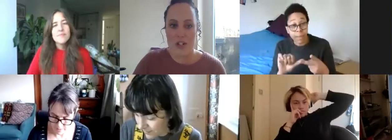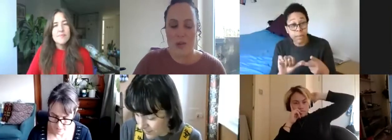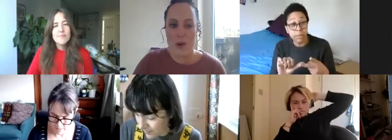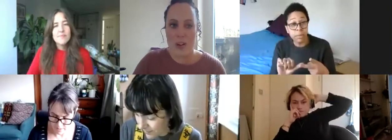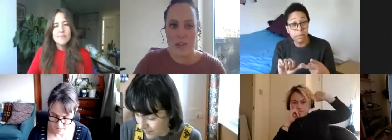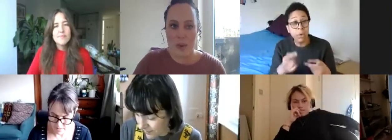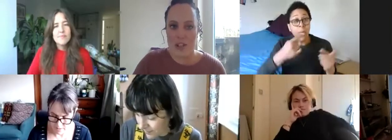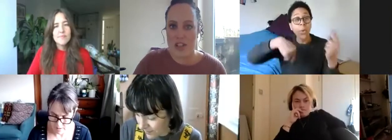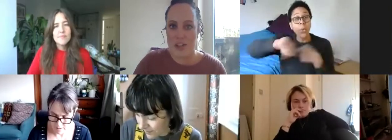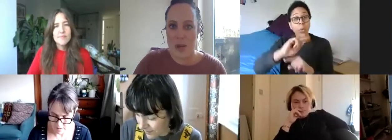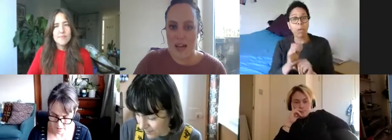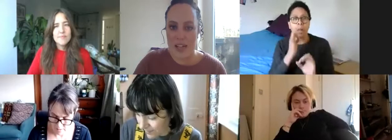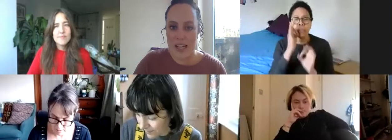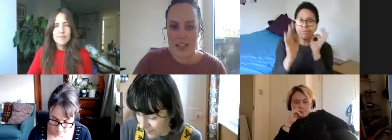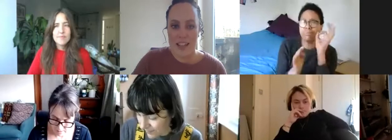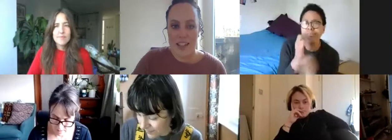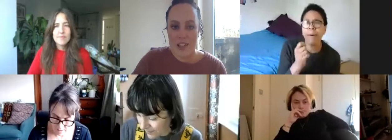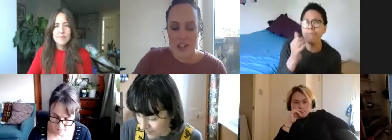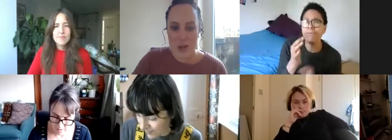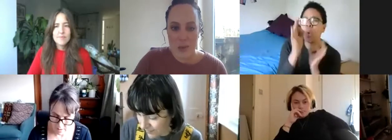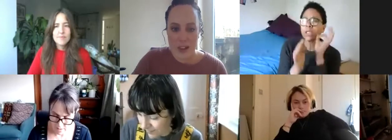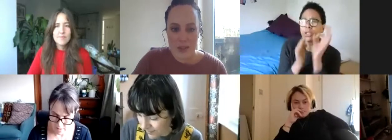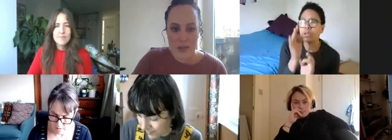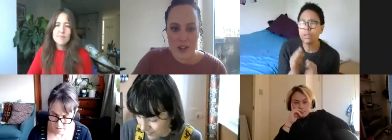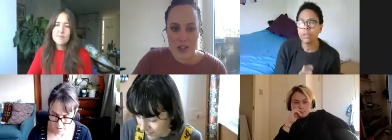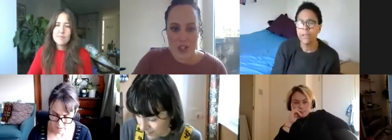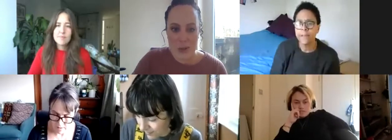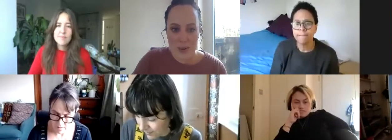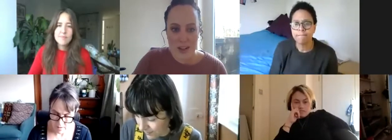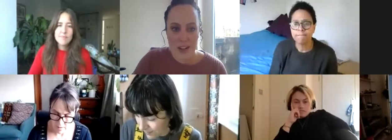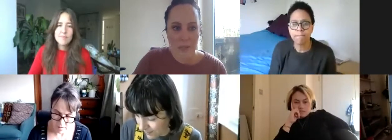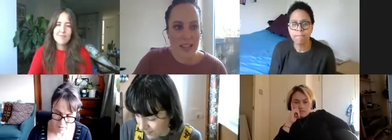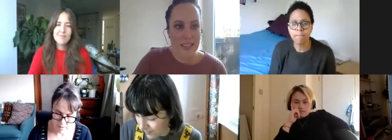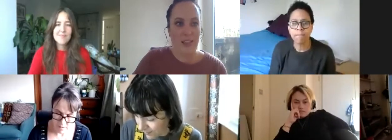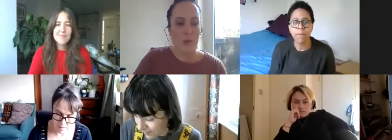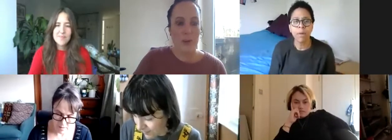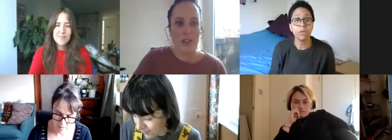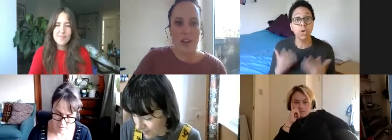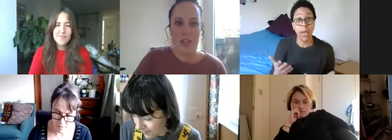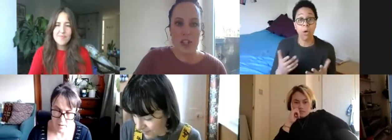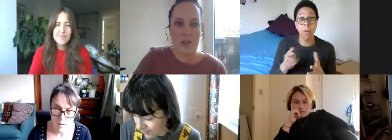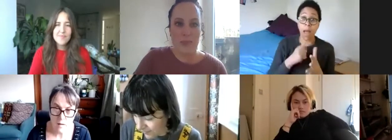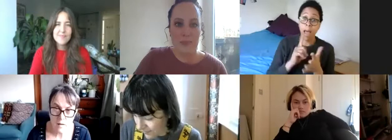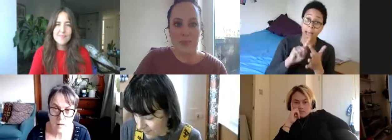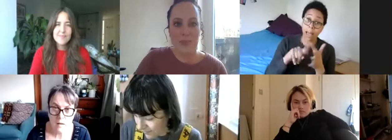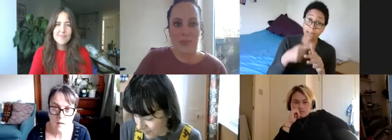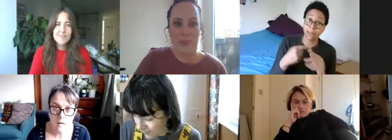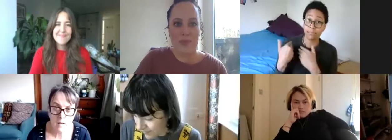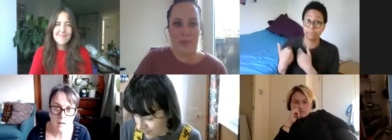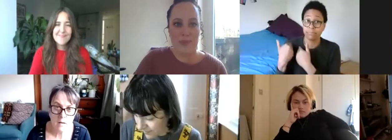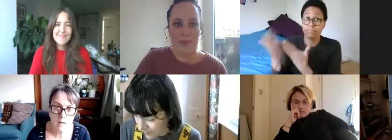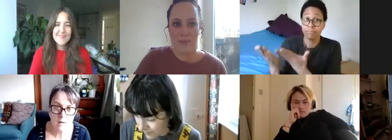for us to ask some questions if we have any. So without further ado, Alex, I will pass over to you.